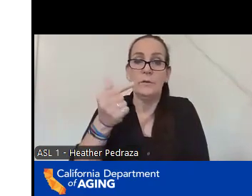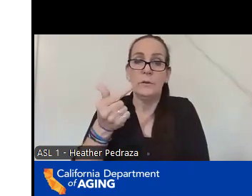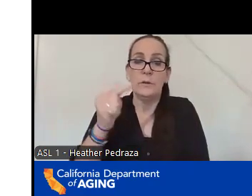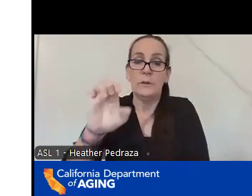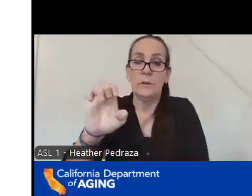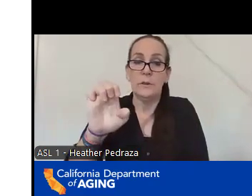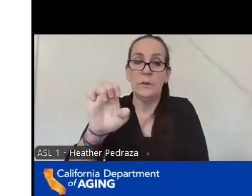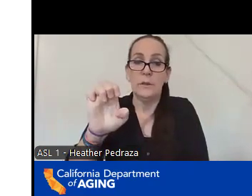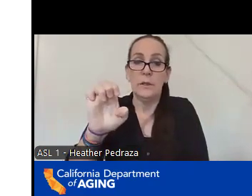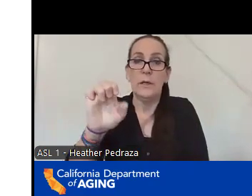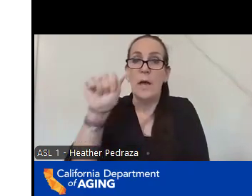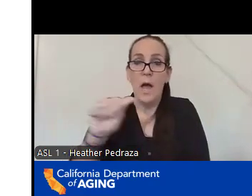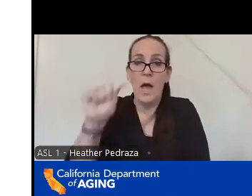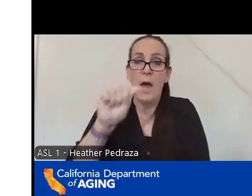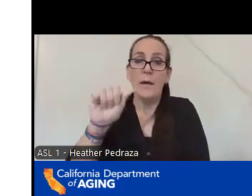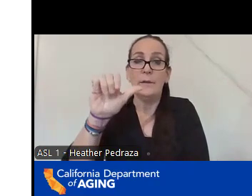ENGAGE, at